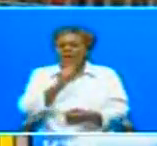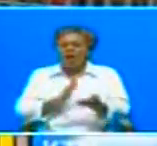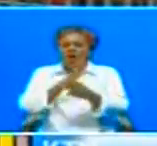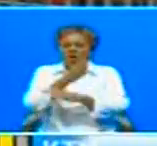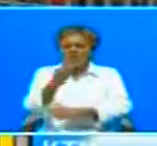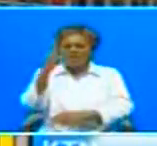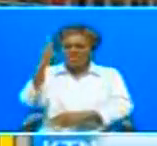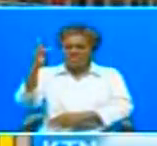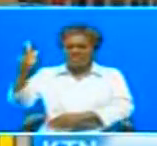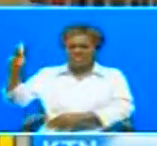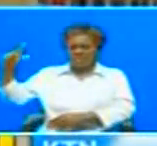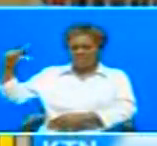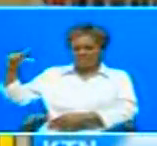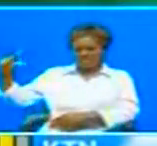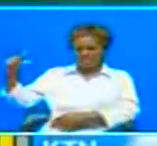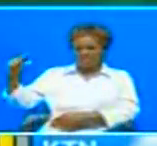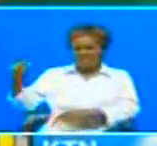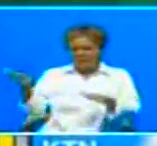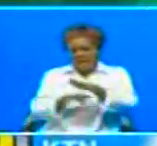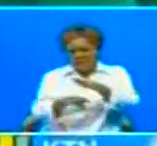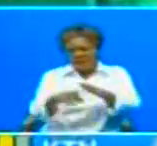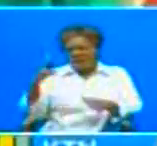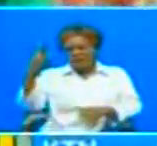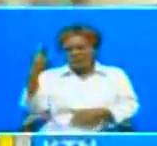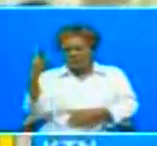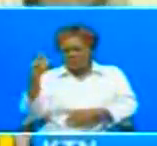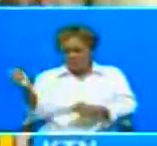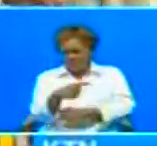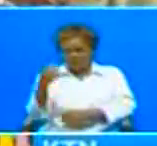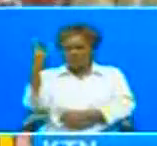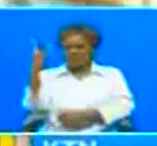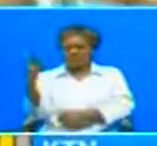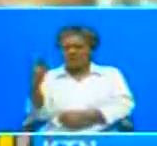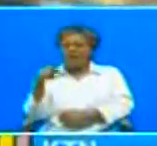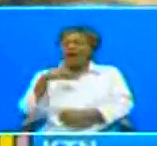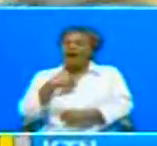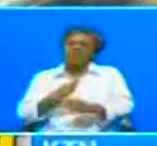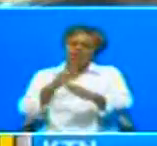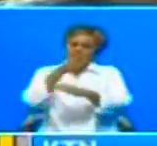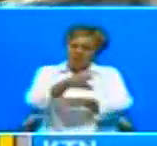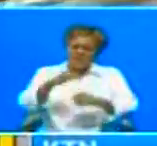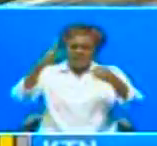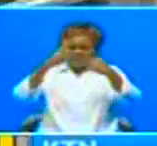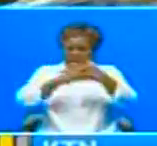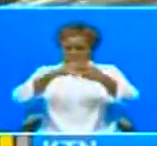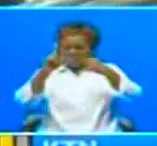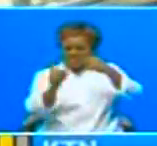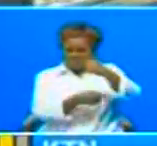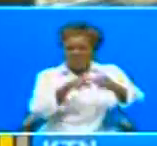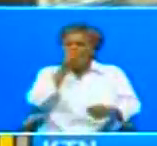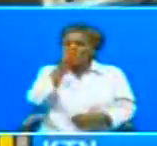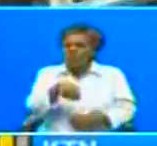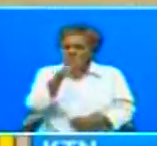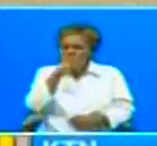in under 4 months. Now, the breeding center has over 9,000 parent stocks of cocks and